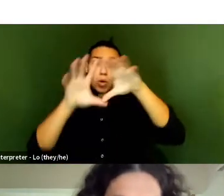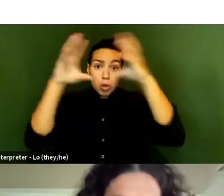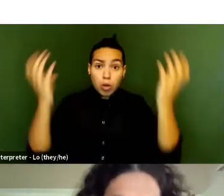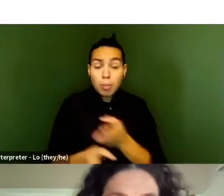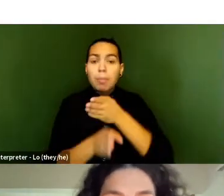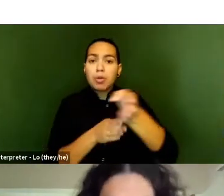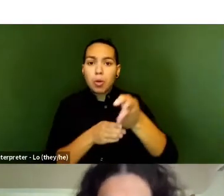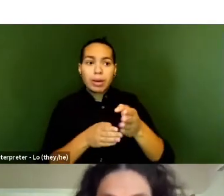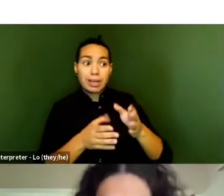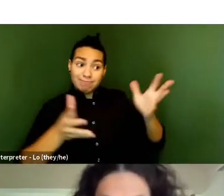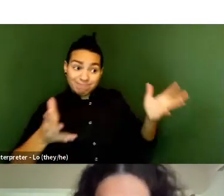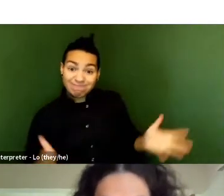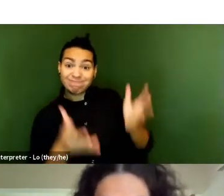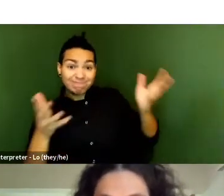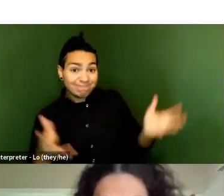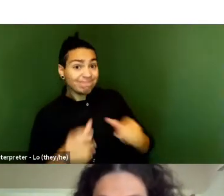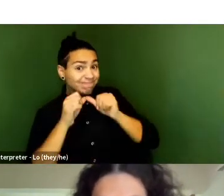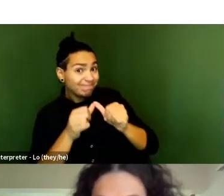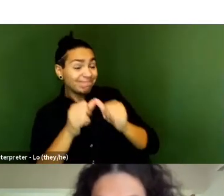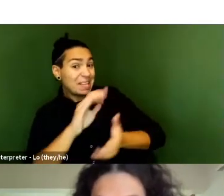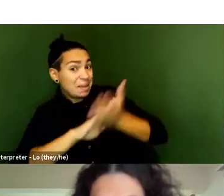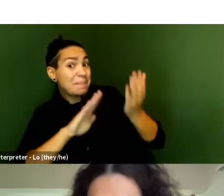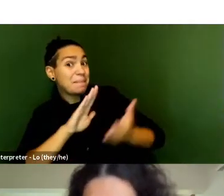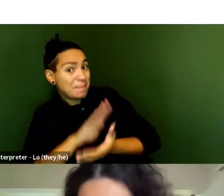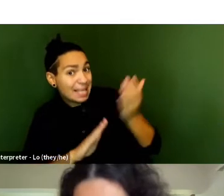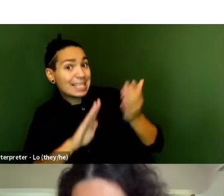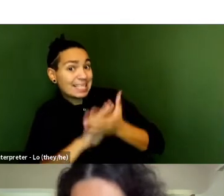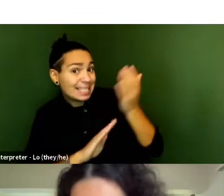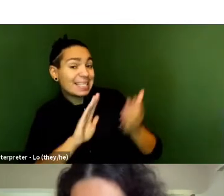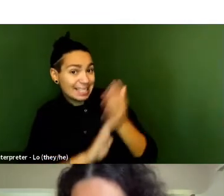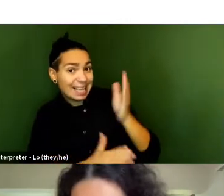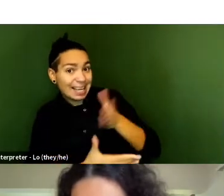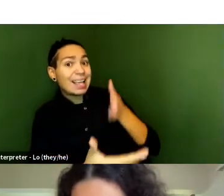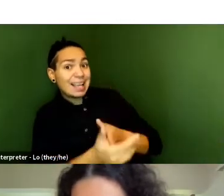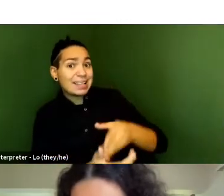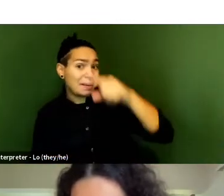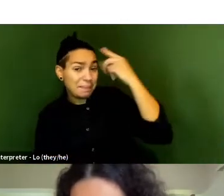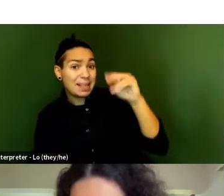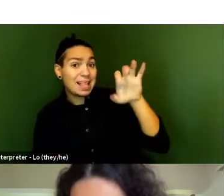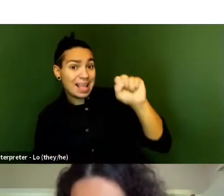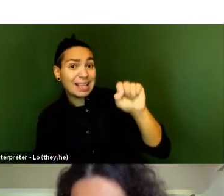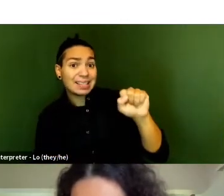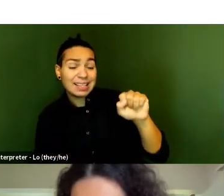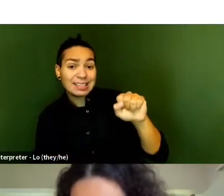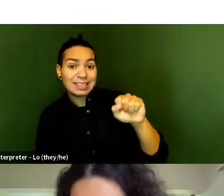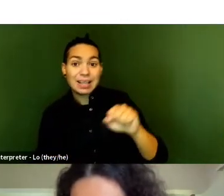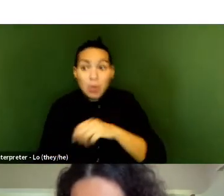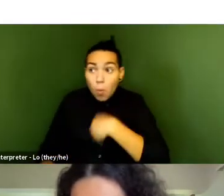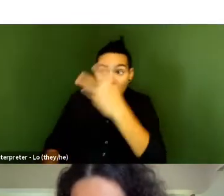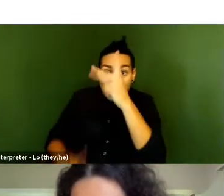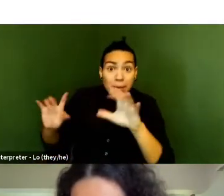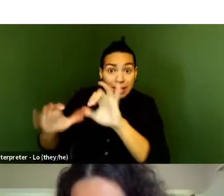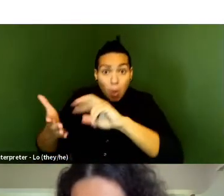white supremacy. Like, white people did this on purpose. They purposely created a racial hierarchy to keep cross-racial unity from